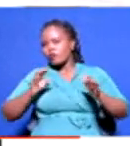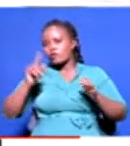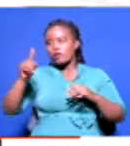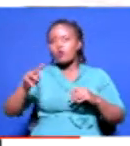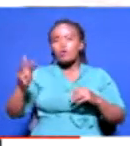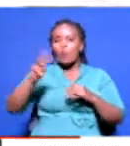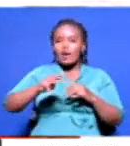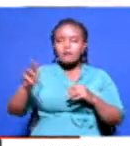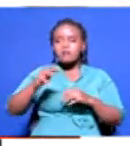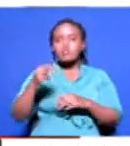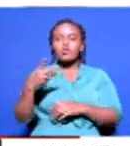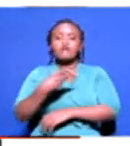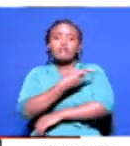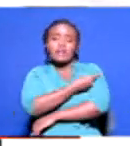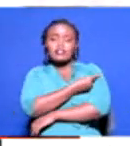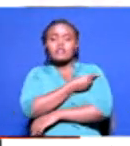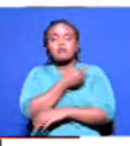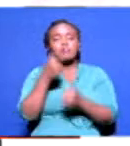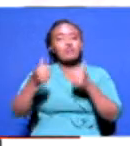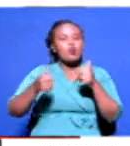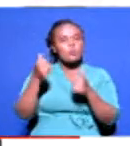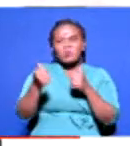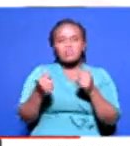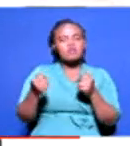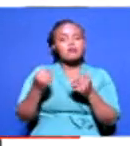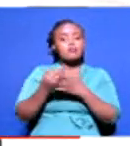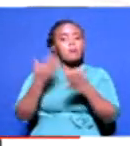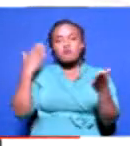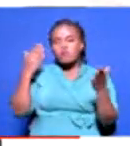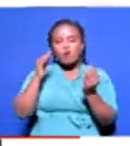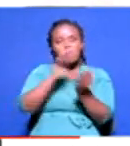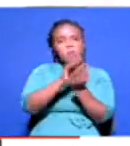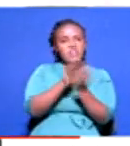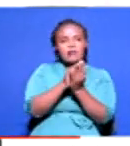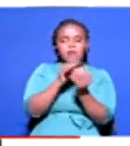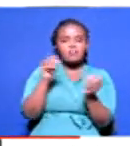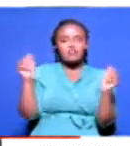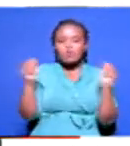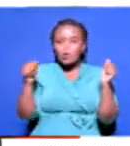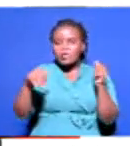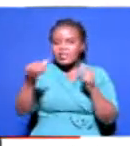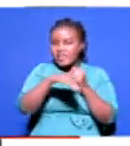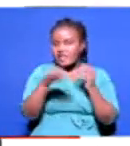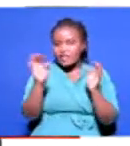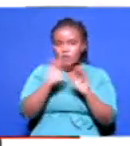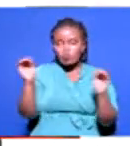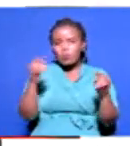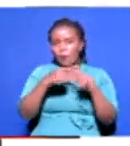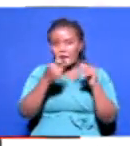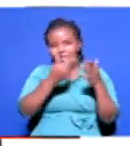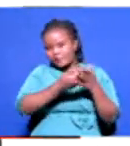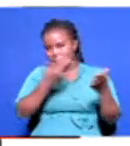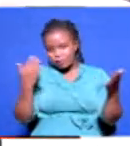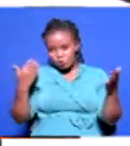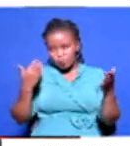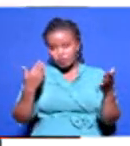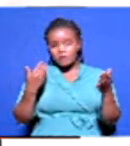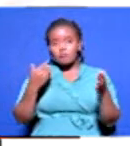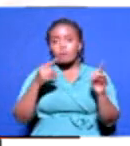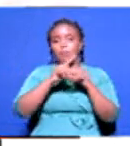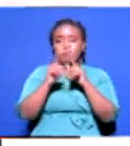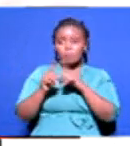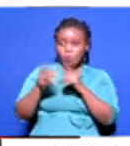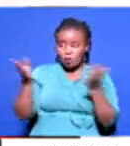thawed, means they were not frozen. They had been removed from freezing. Now, the shelf